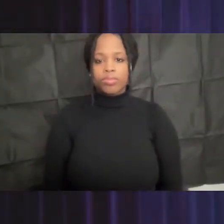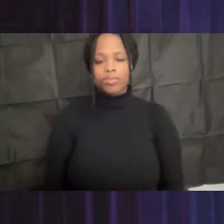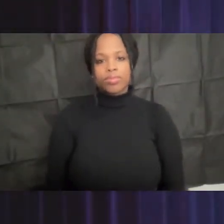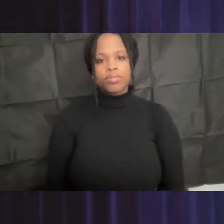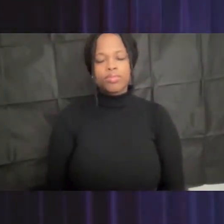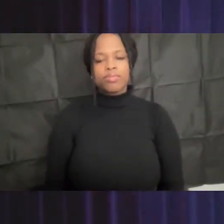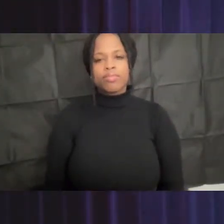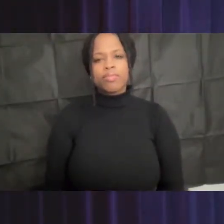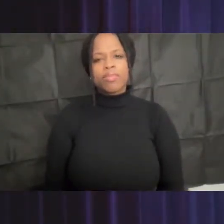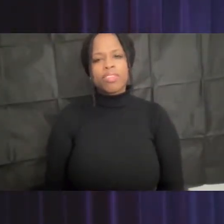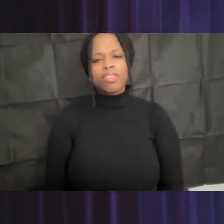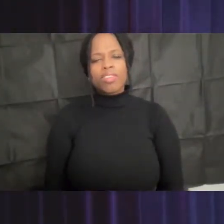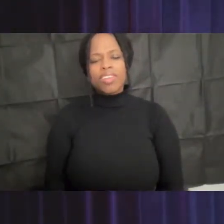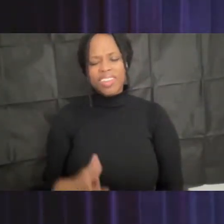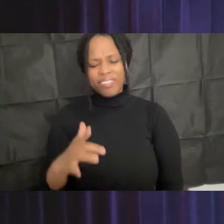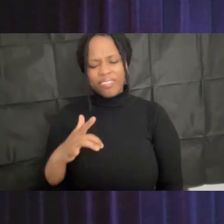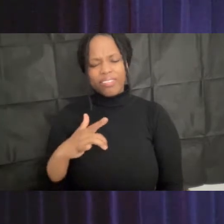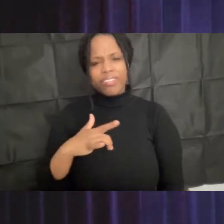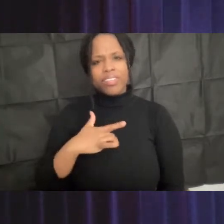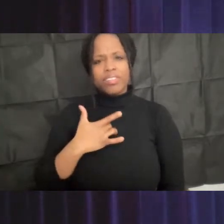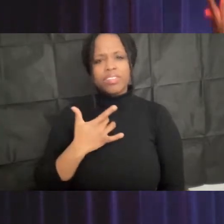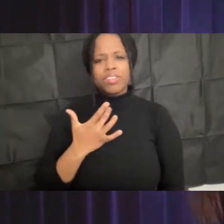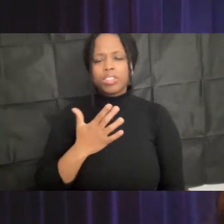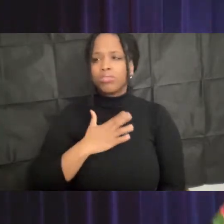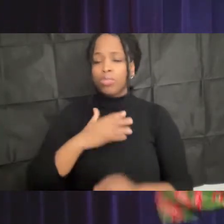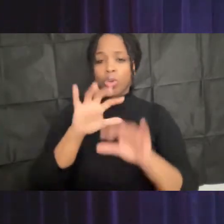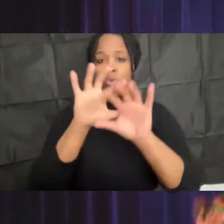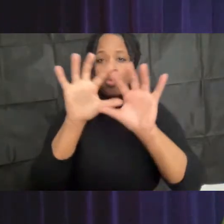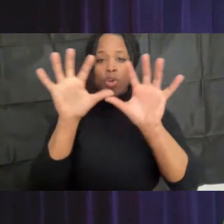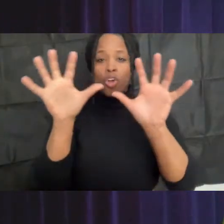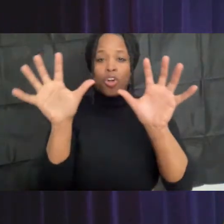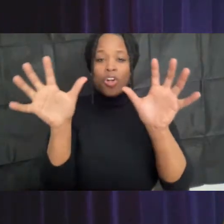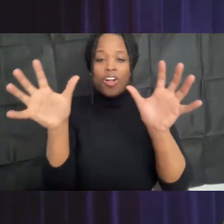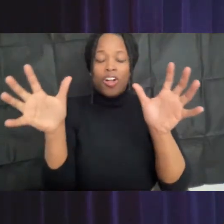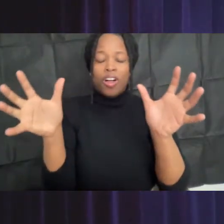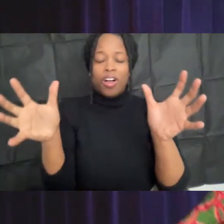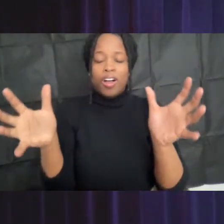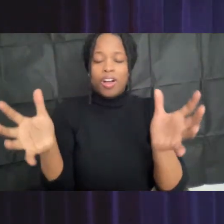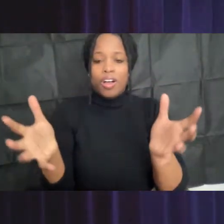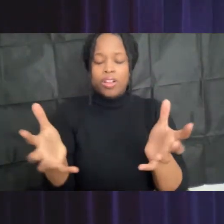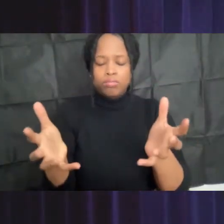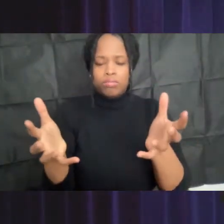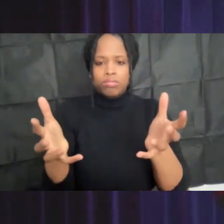It feels like my world has come to a complete standstill.